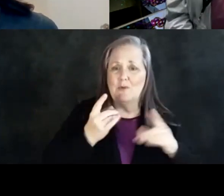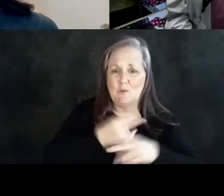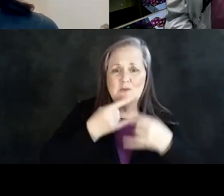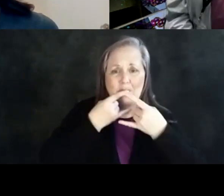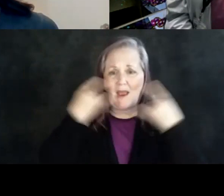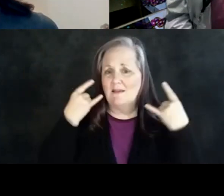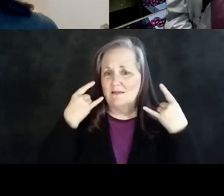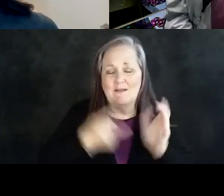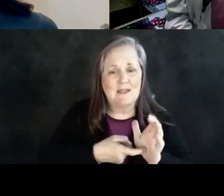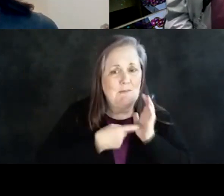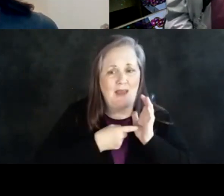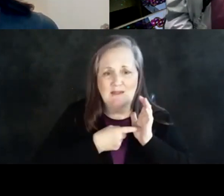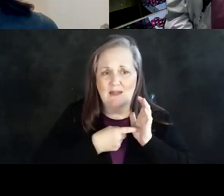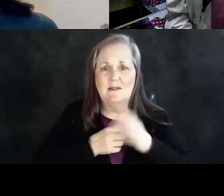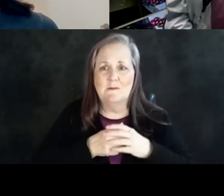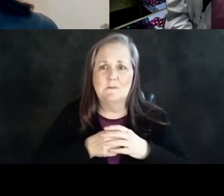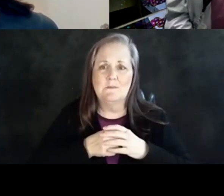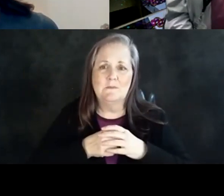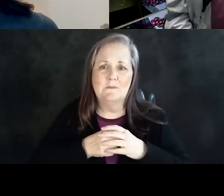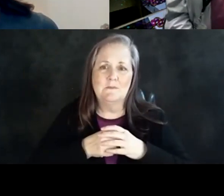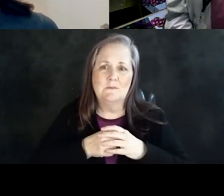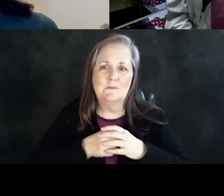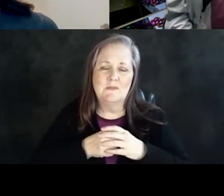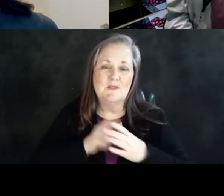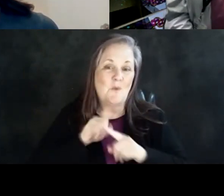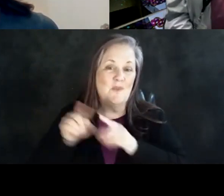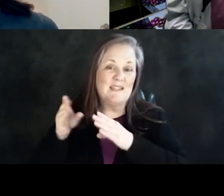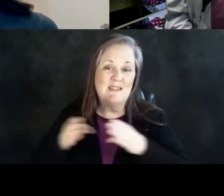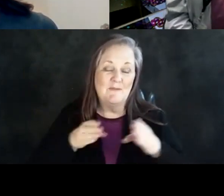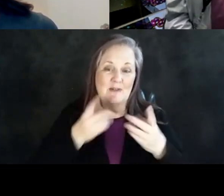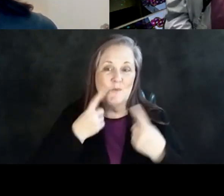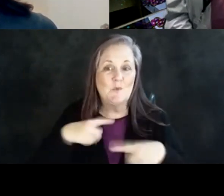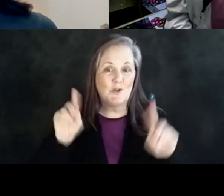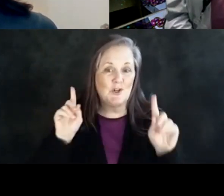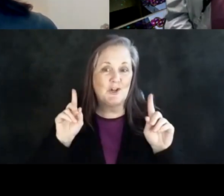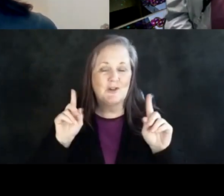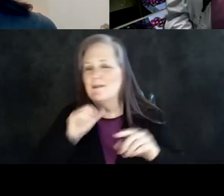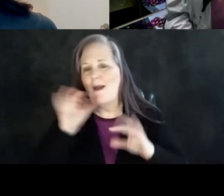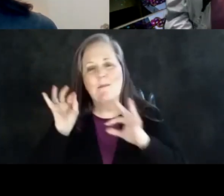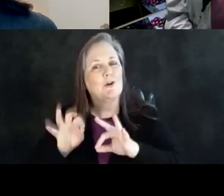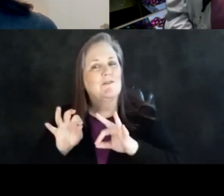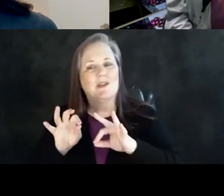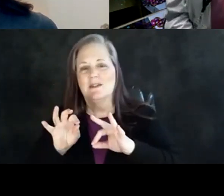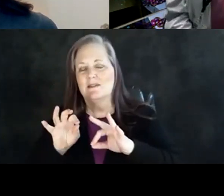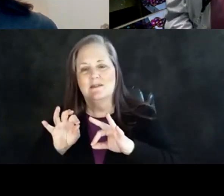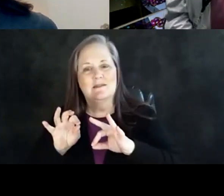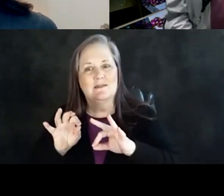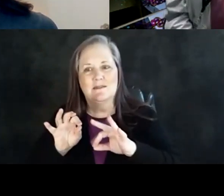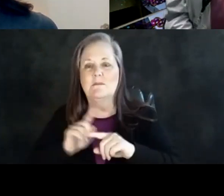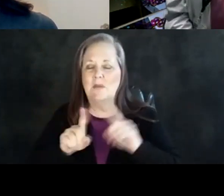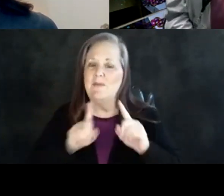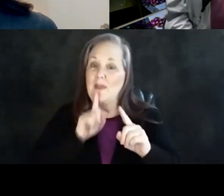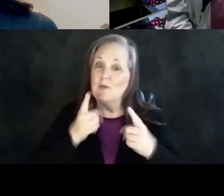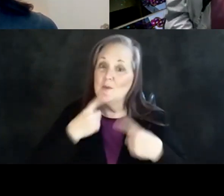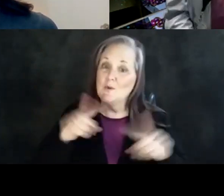are mandated. So these methods do work. They're not perfect, but they really